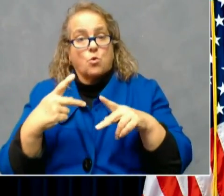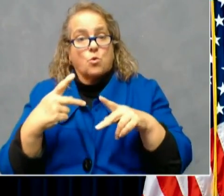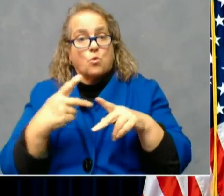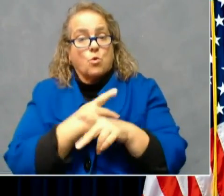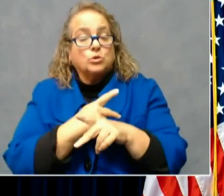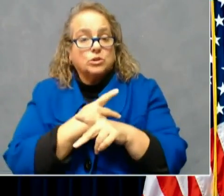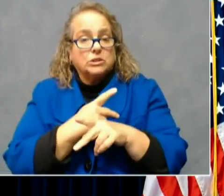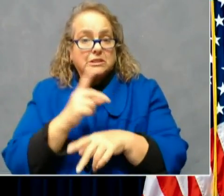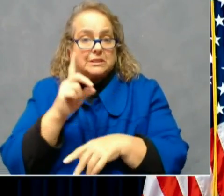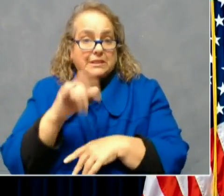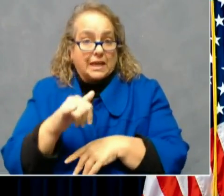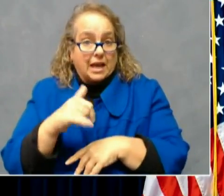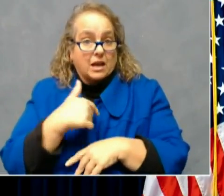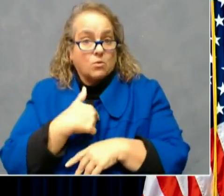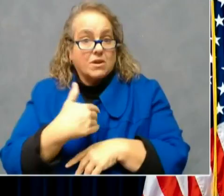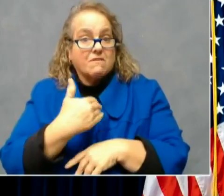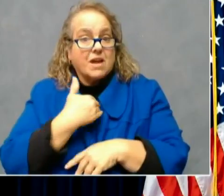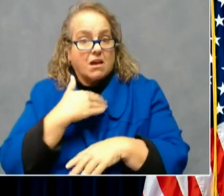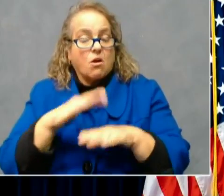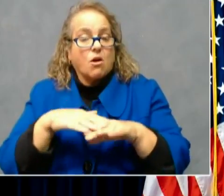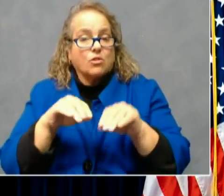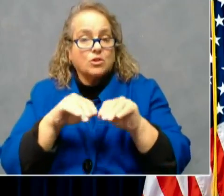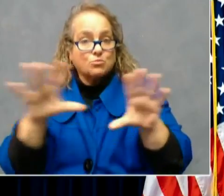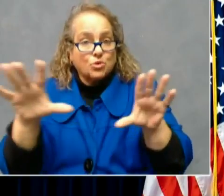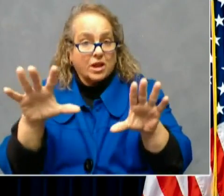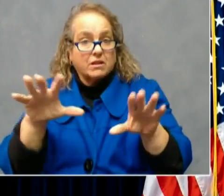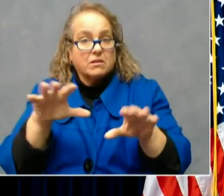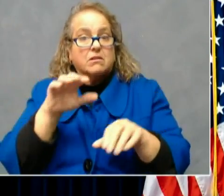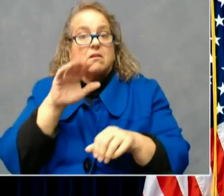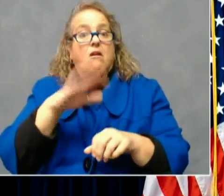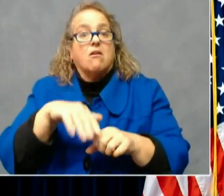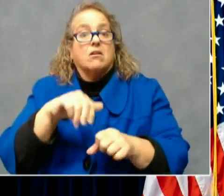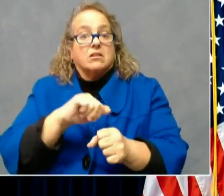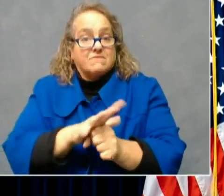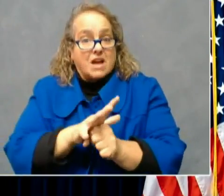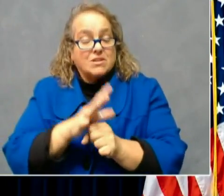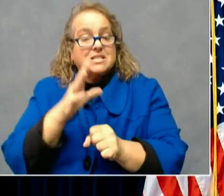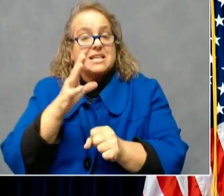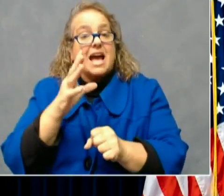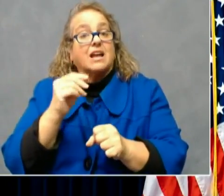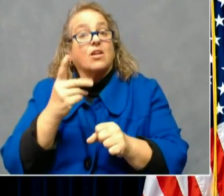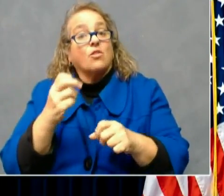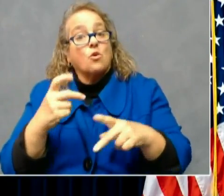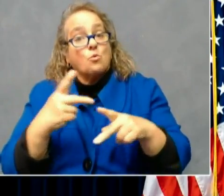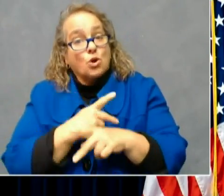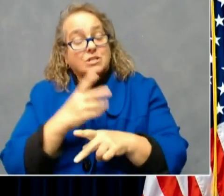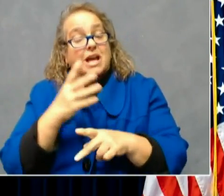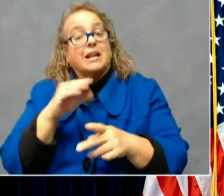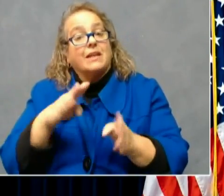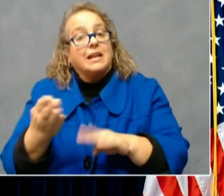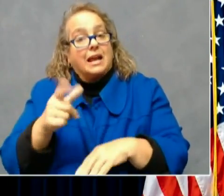of the coronavirus, and it is the deadliest day that we have had. Today, we're reporting